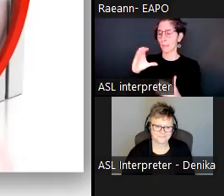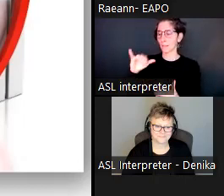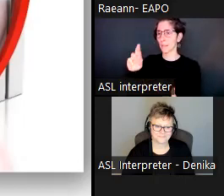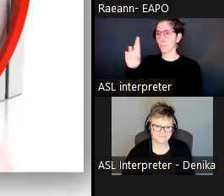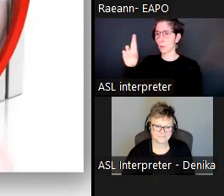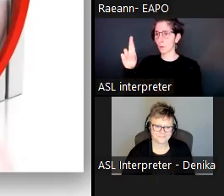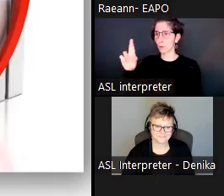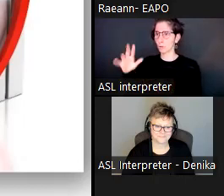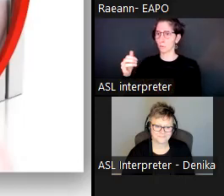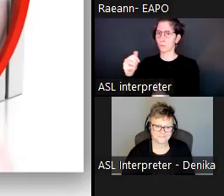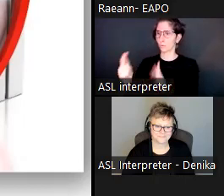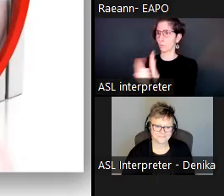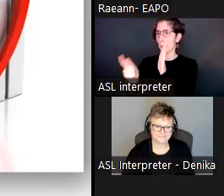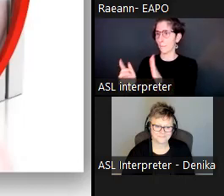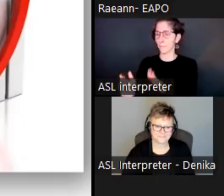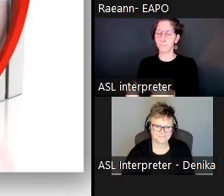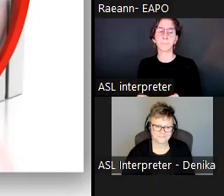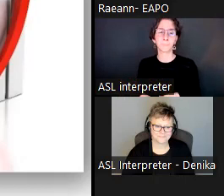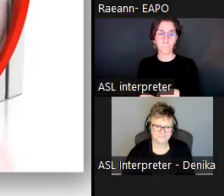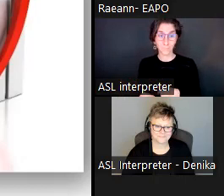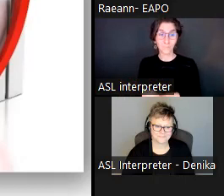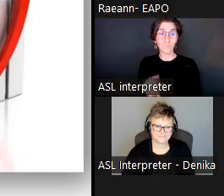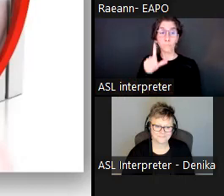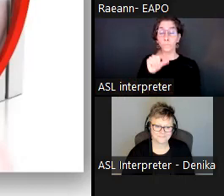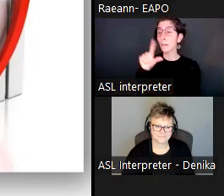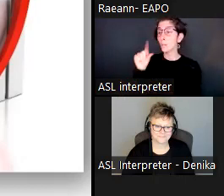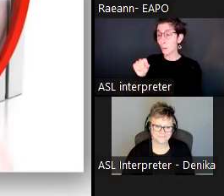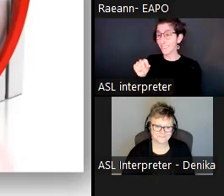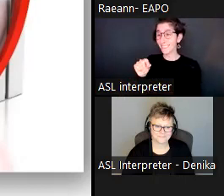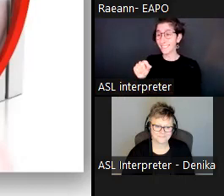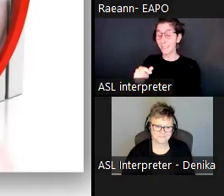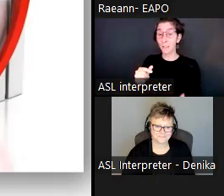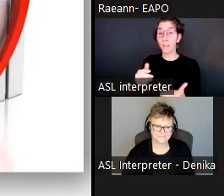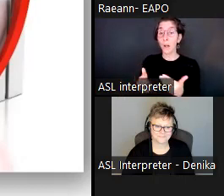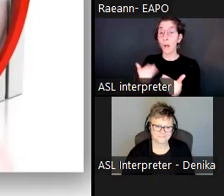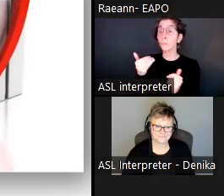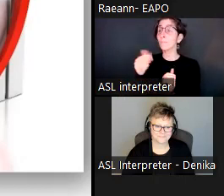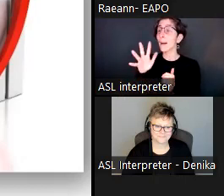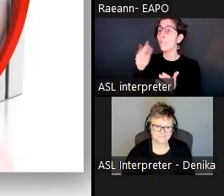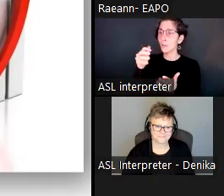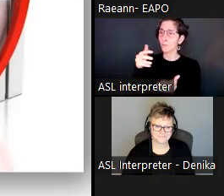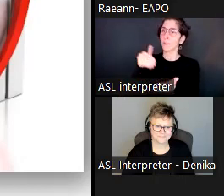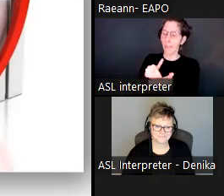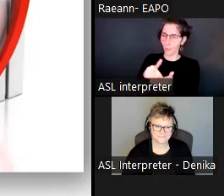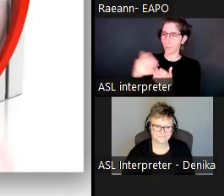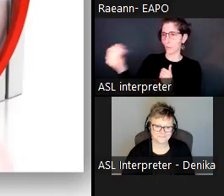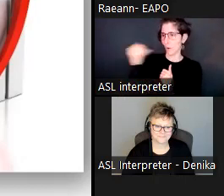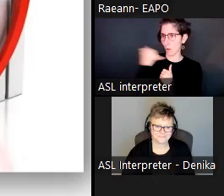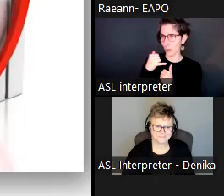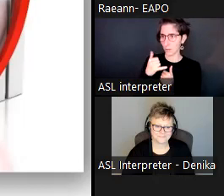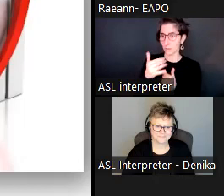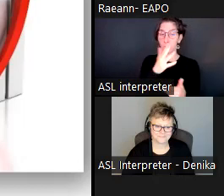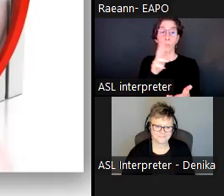in 2020, we received close to 500,000 calls, close to 3,200